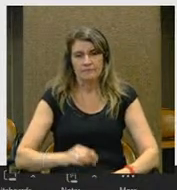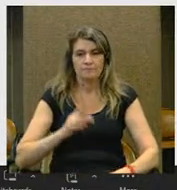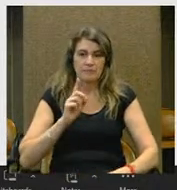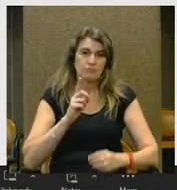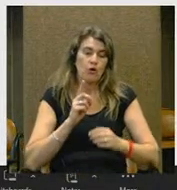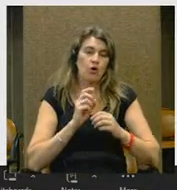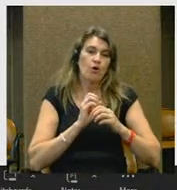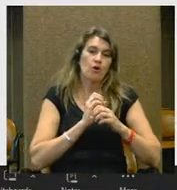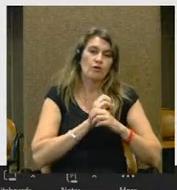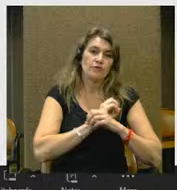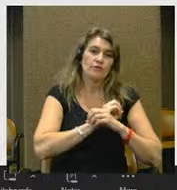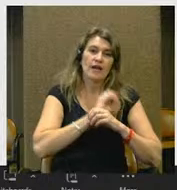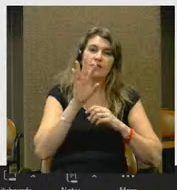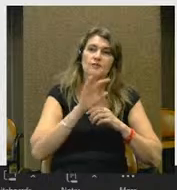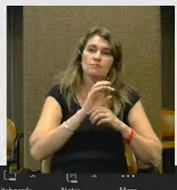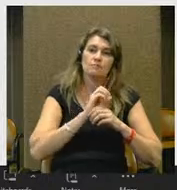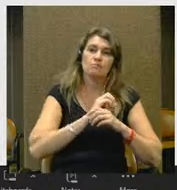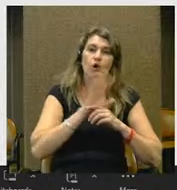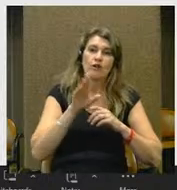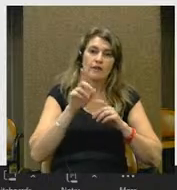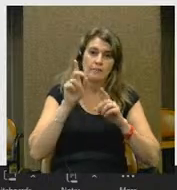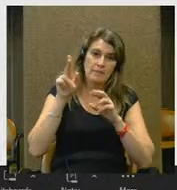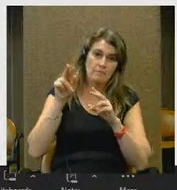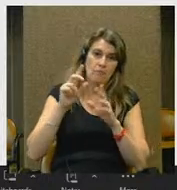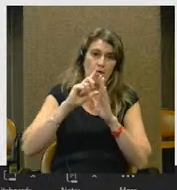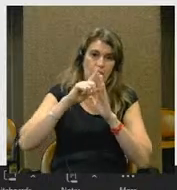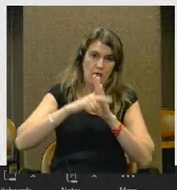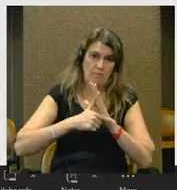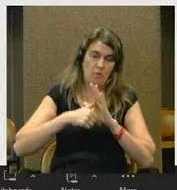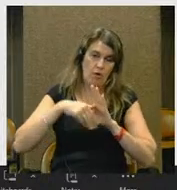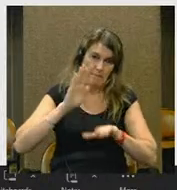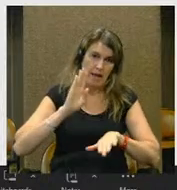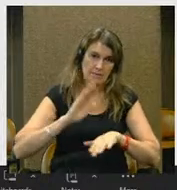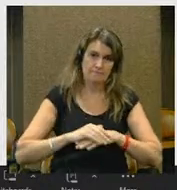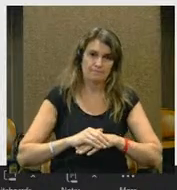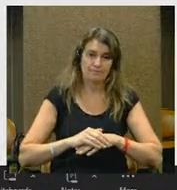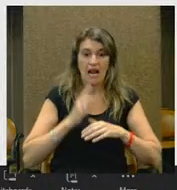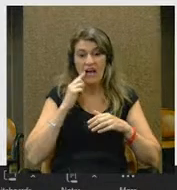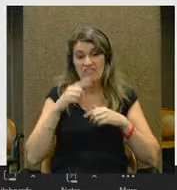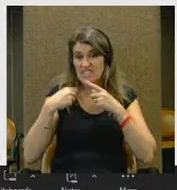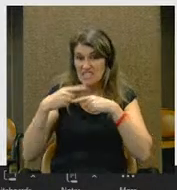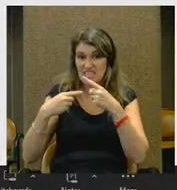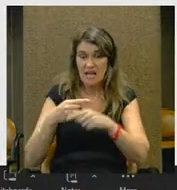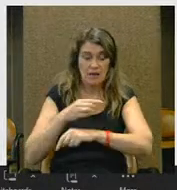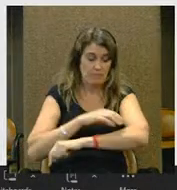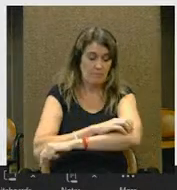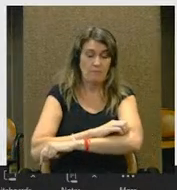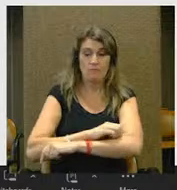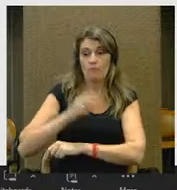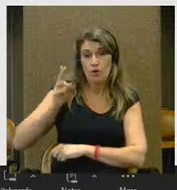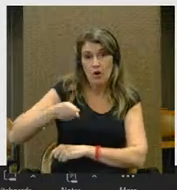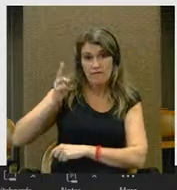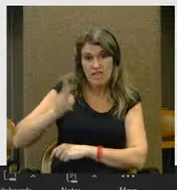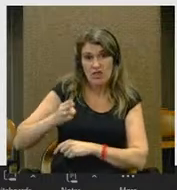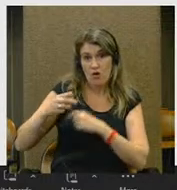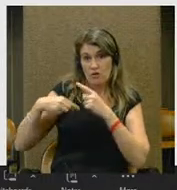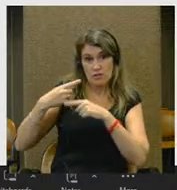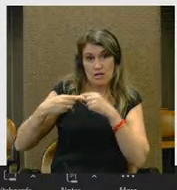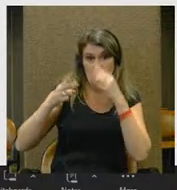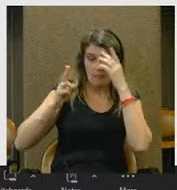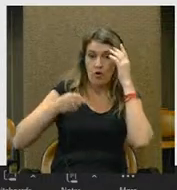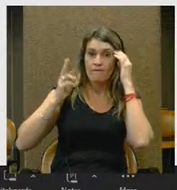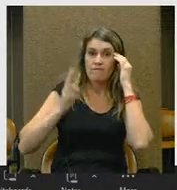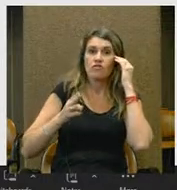substance. However, should this ban be sustained, it could have knock-on effects on heroin availability in